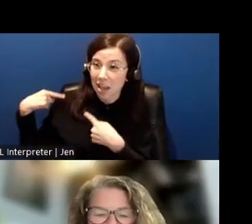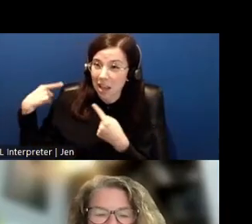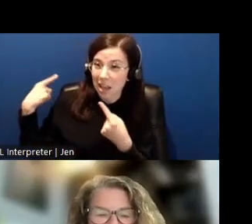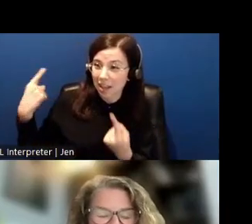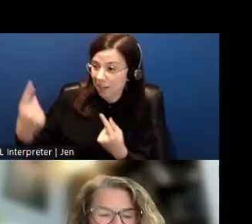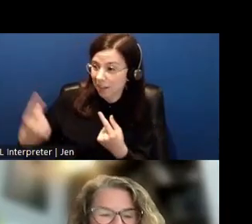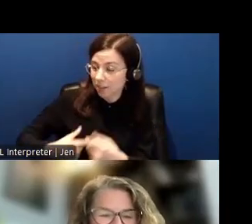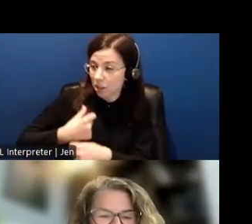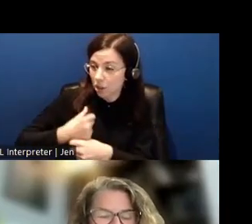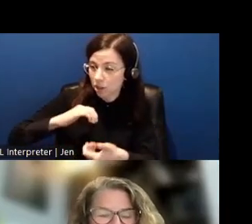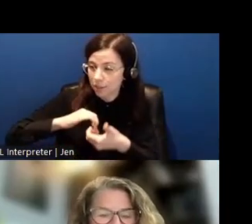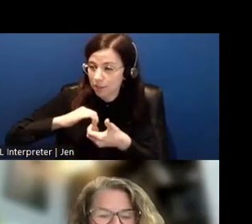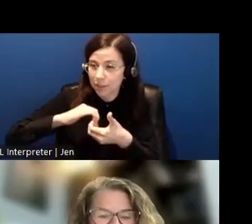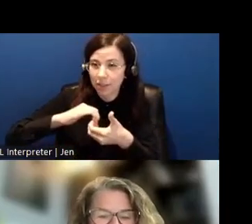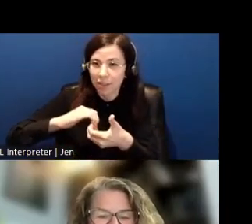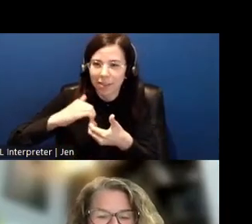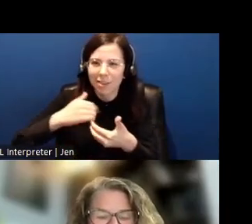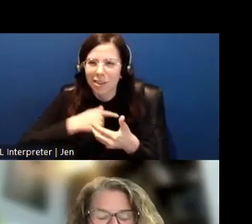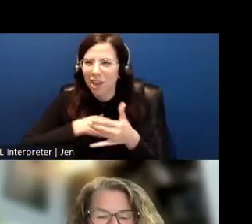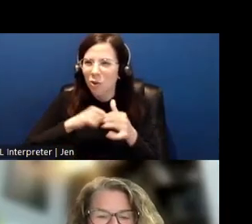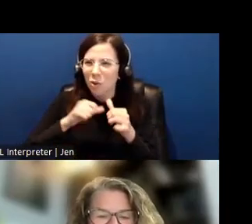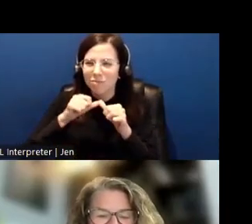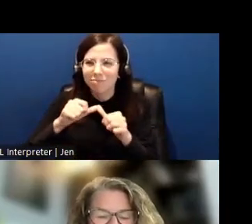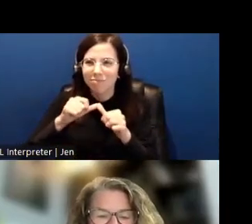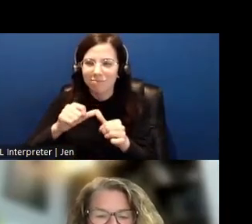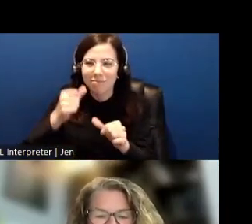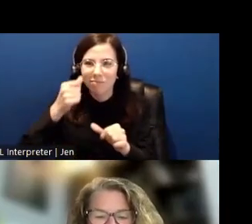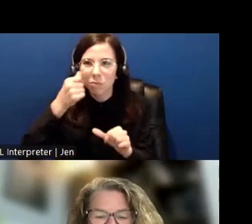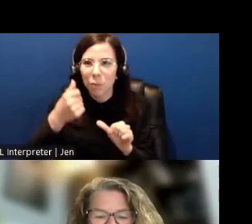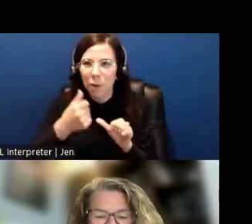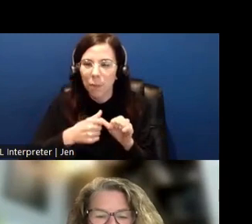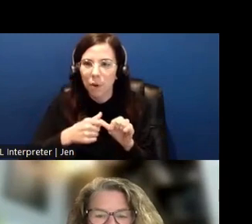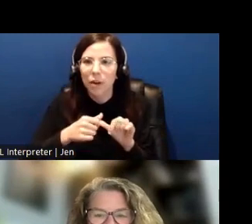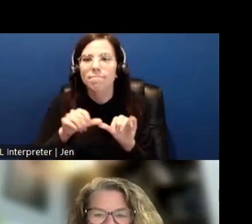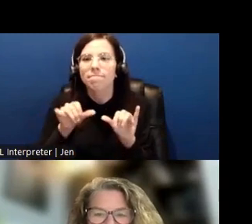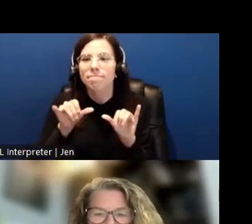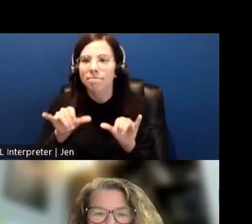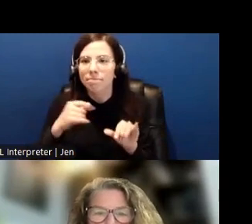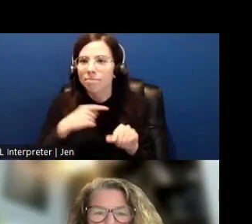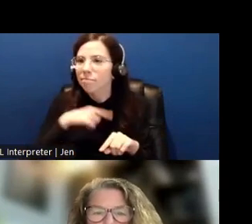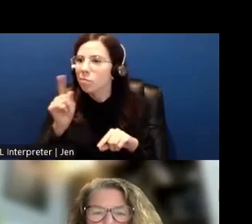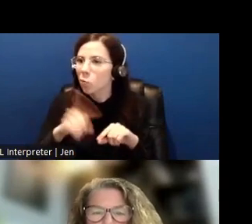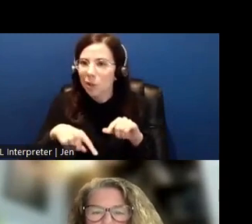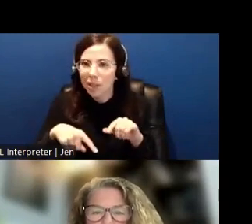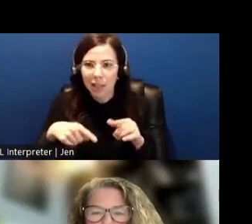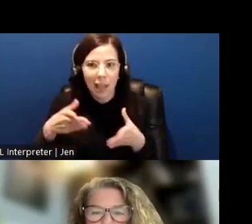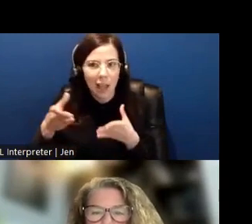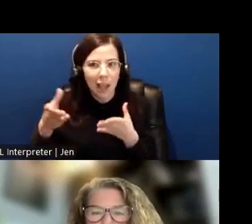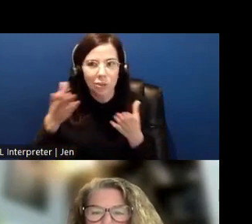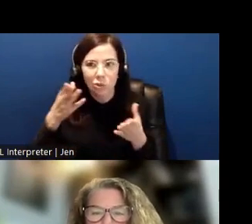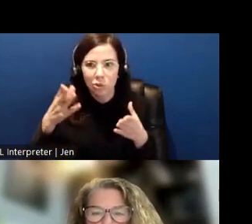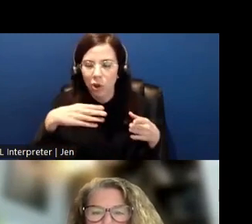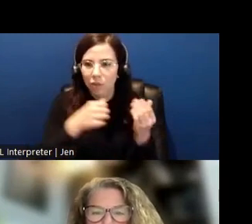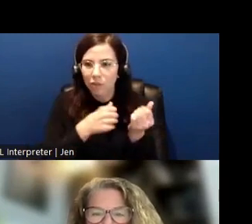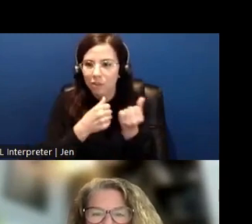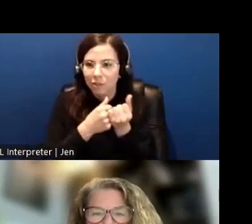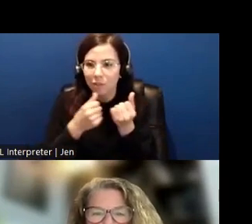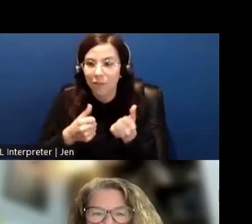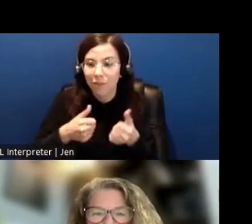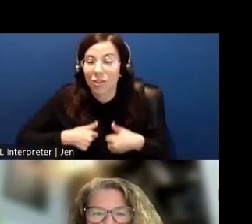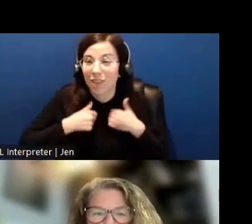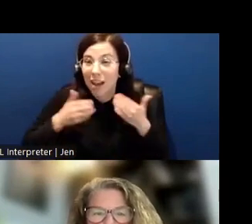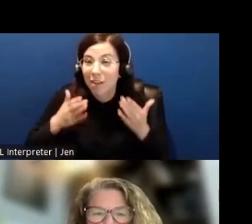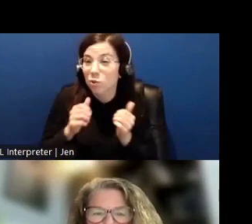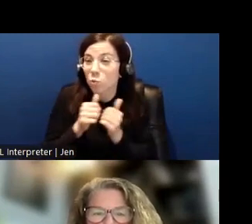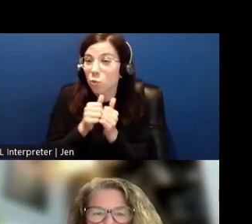have just continue to remind ourselves that we can't serve survivors without both advocates and attorneys. And so